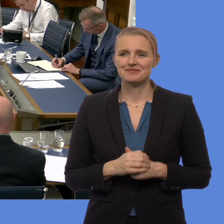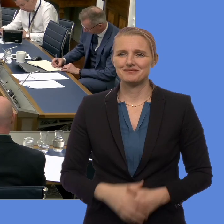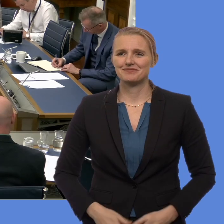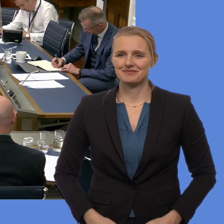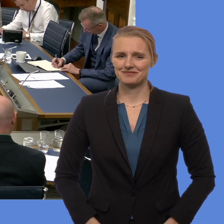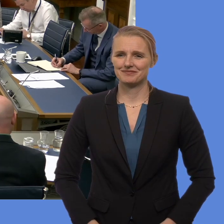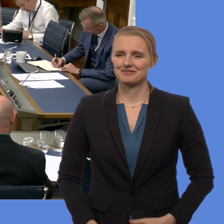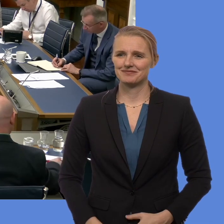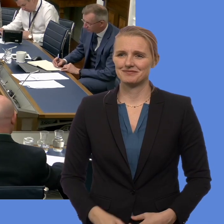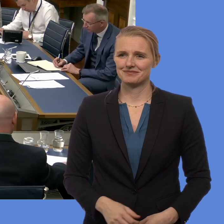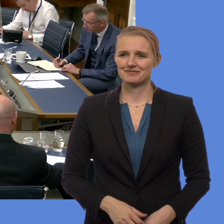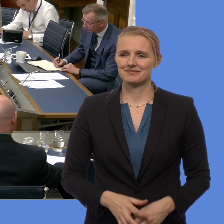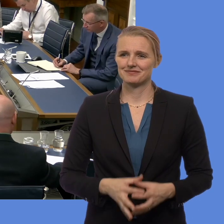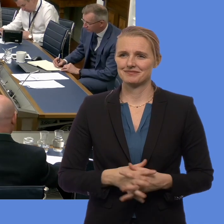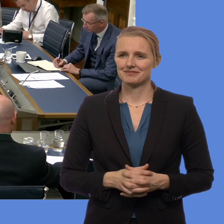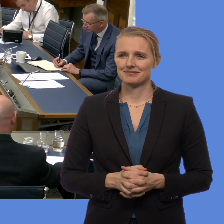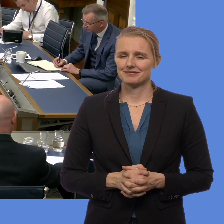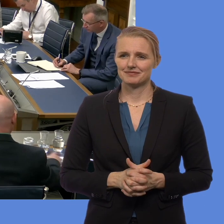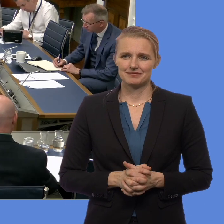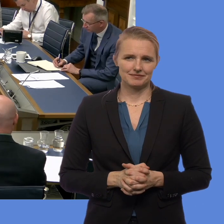but maybe we can hear you.